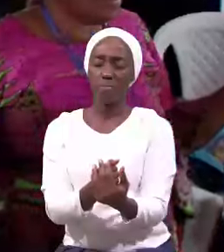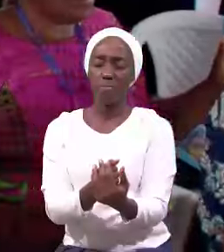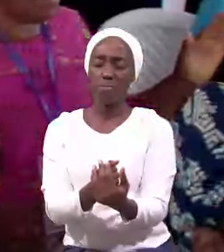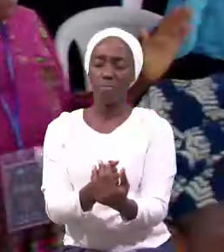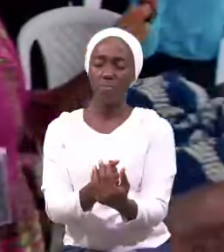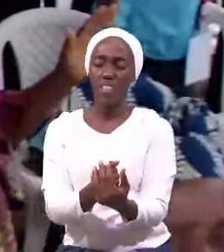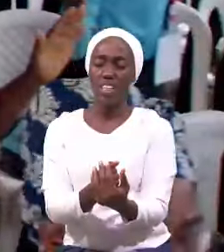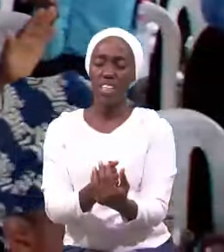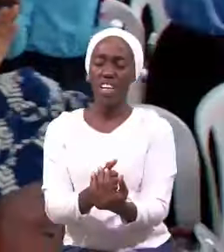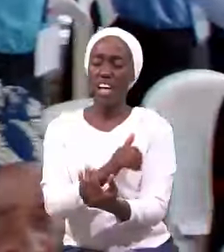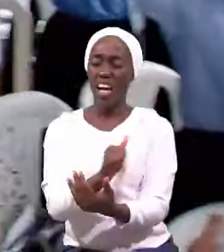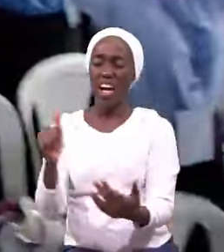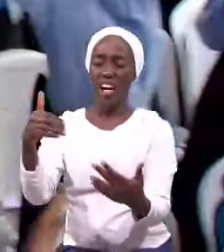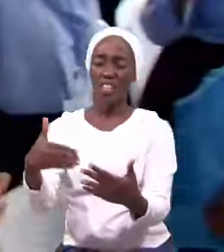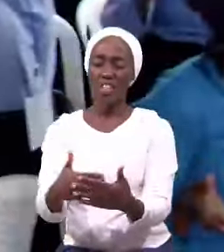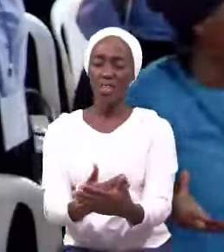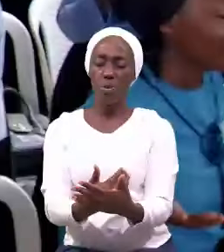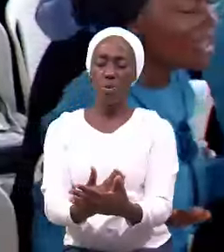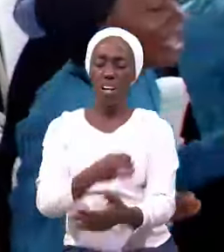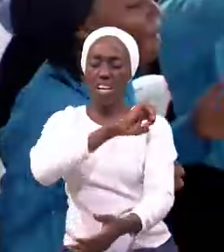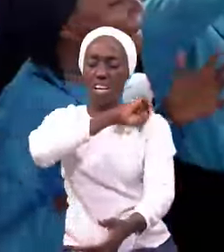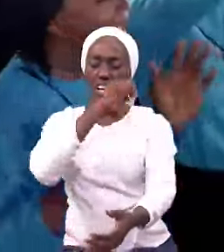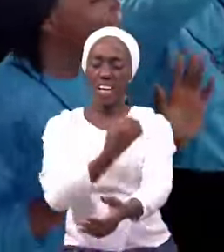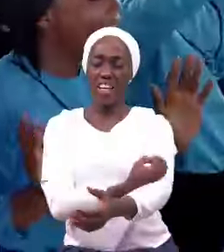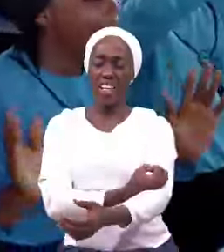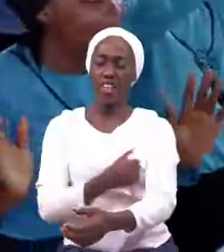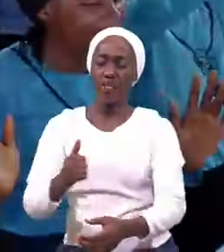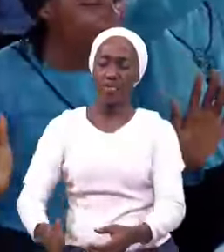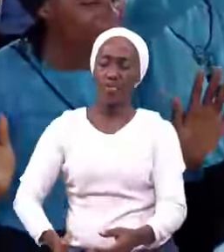A new energy supernatural.